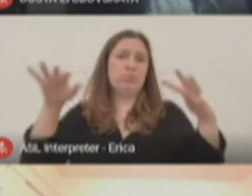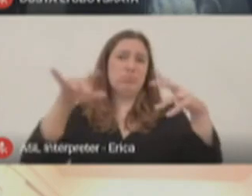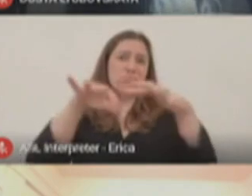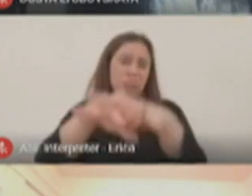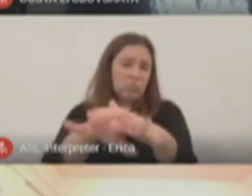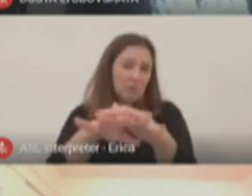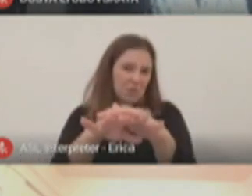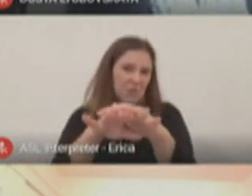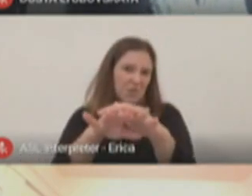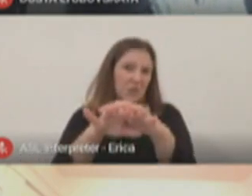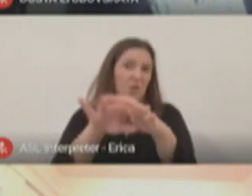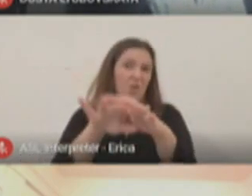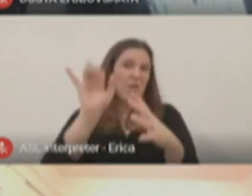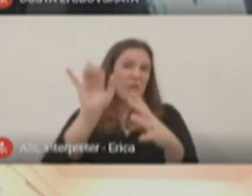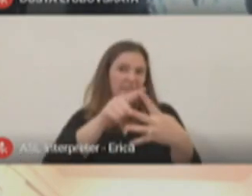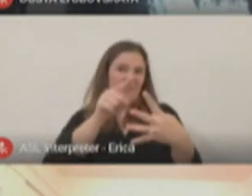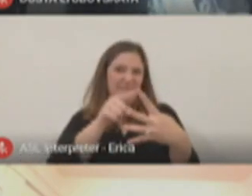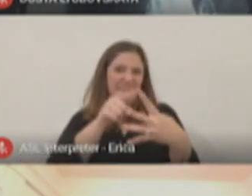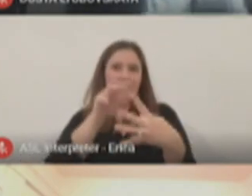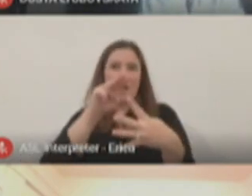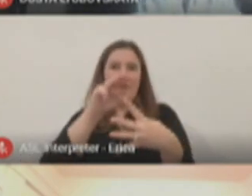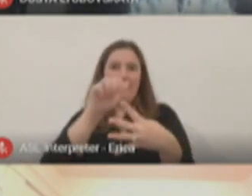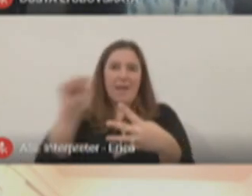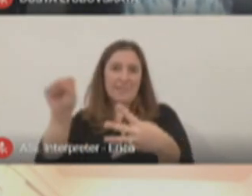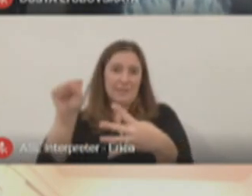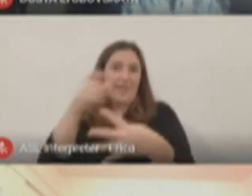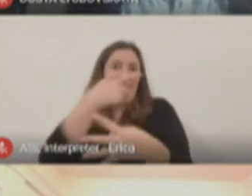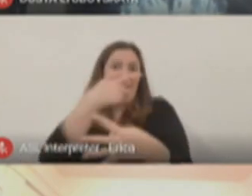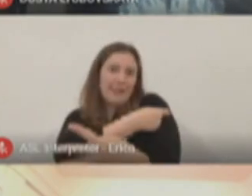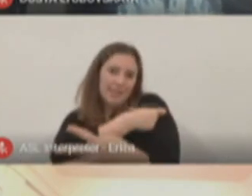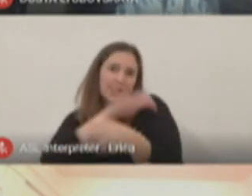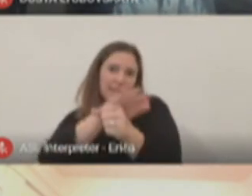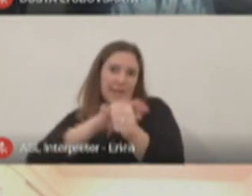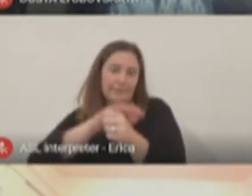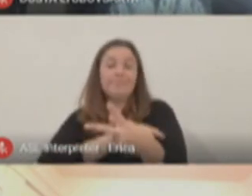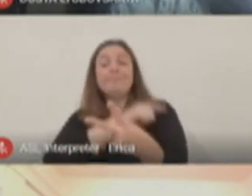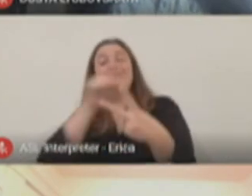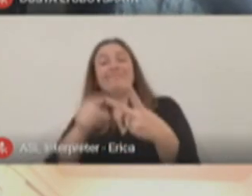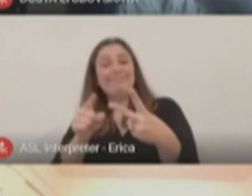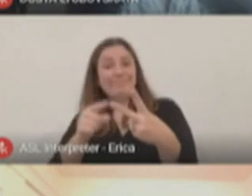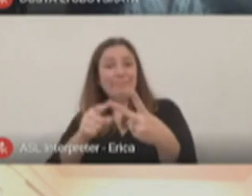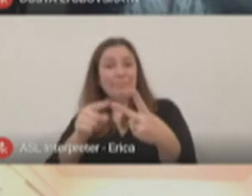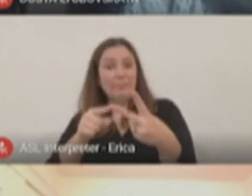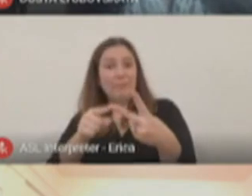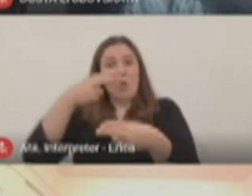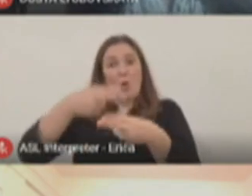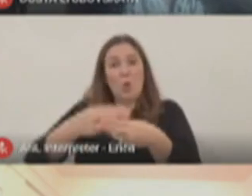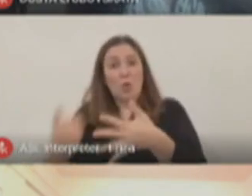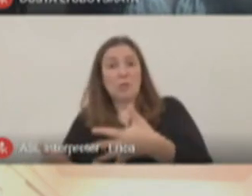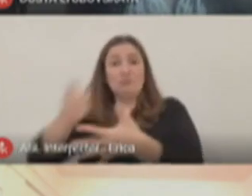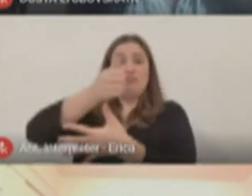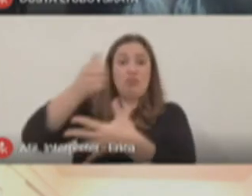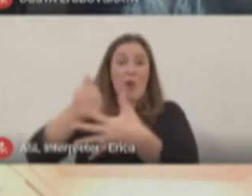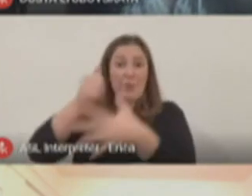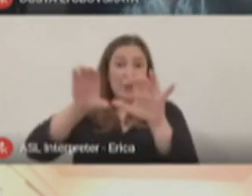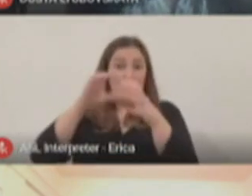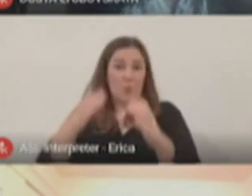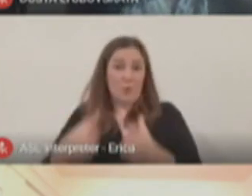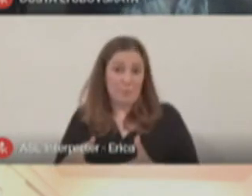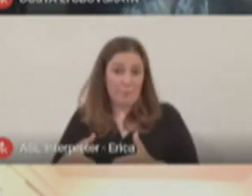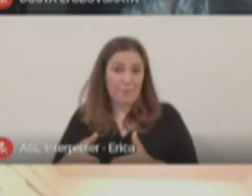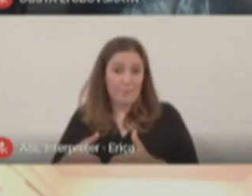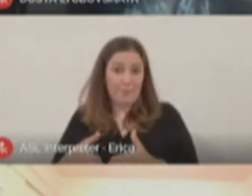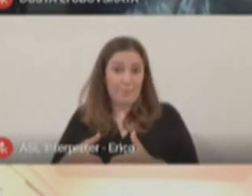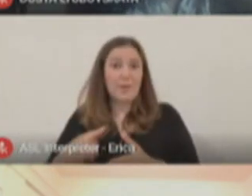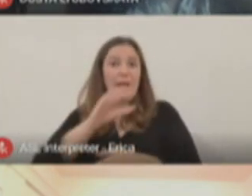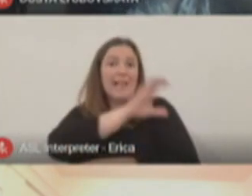of Bostonians across the city. The second strategy that we use is what we call priority group clinics.